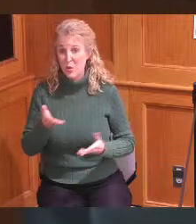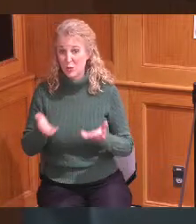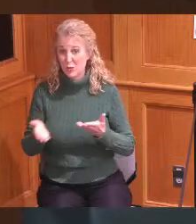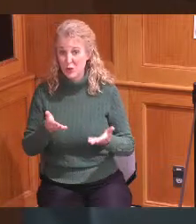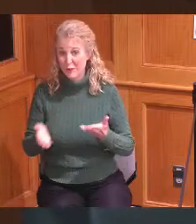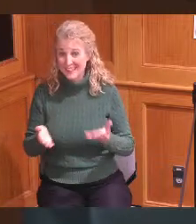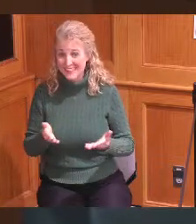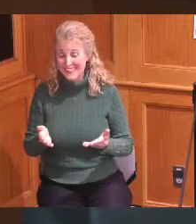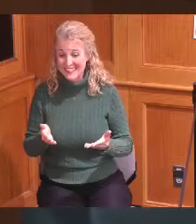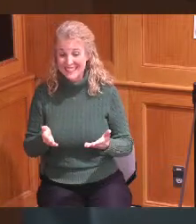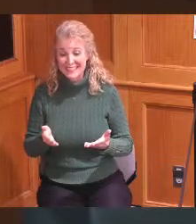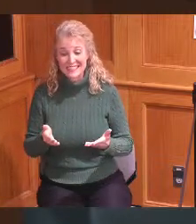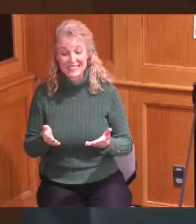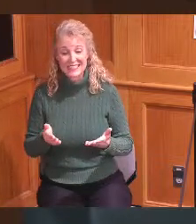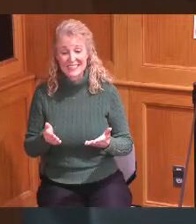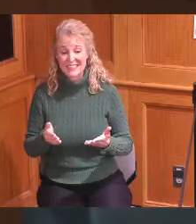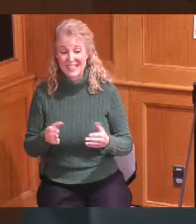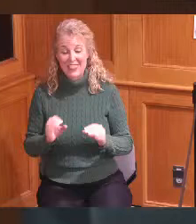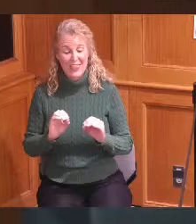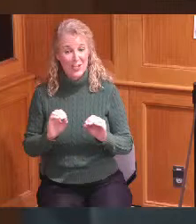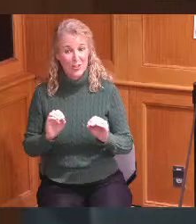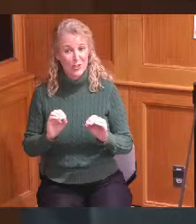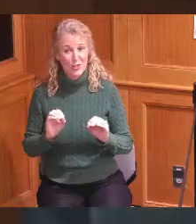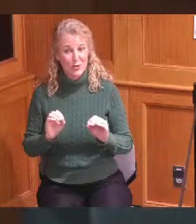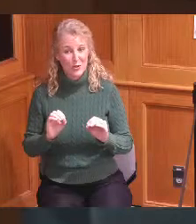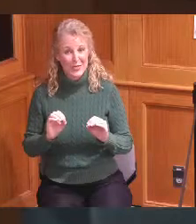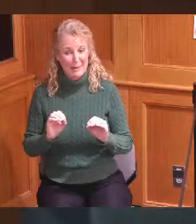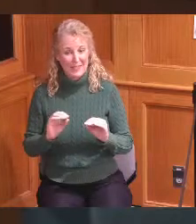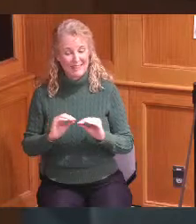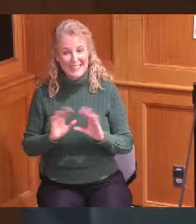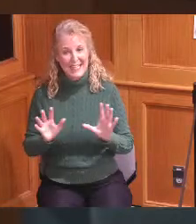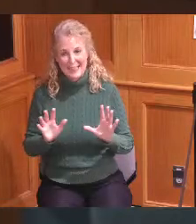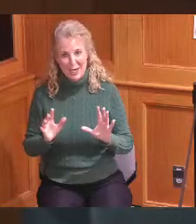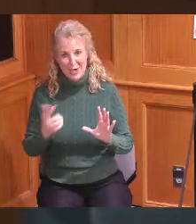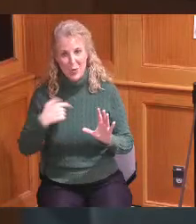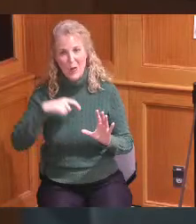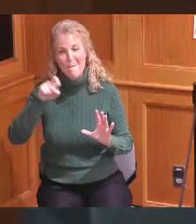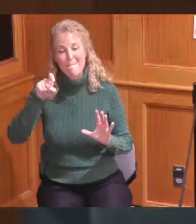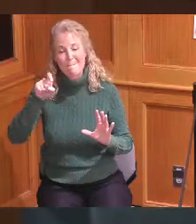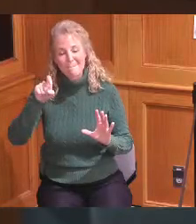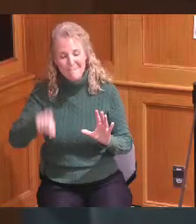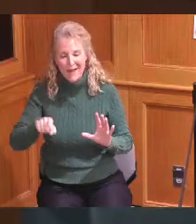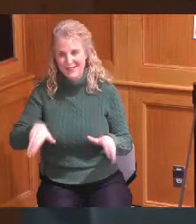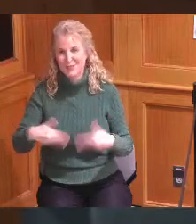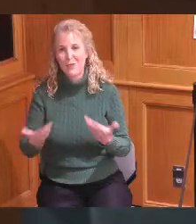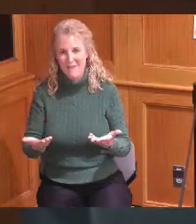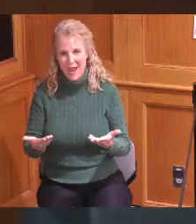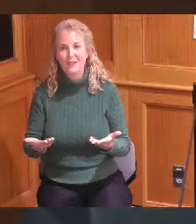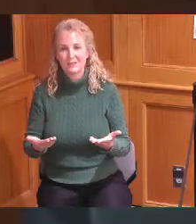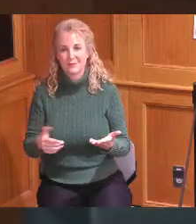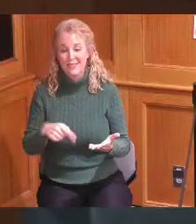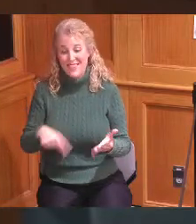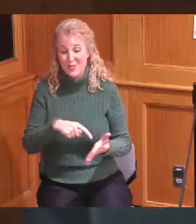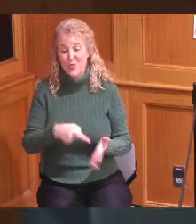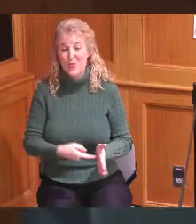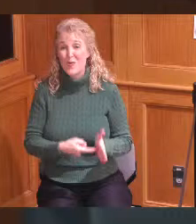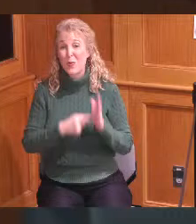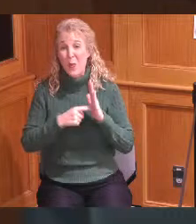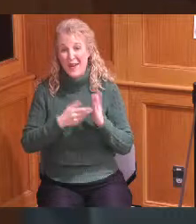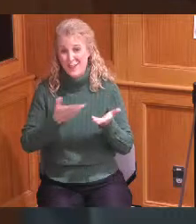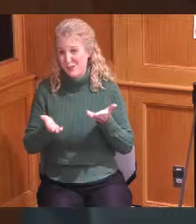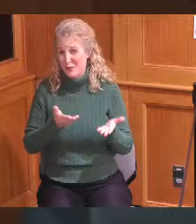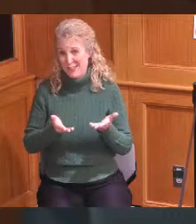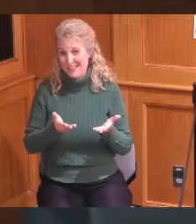mandated. This is not, there's no ambiguity about whether we can provide these services or not. So if they are not being